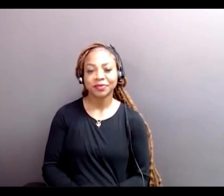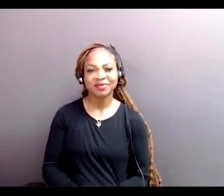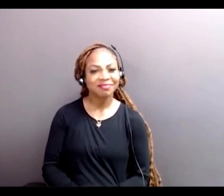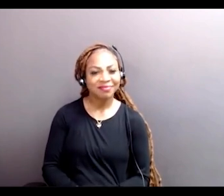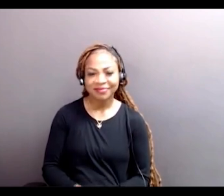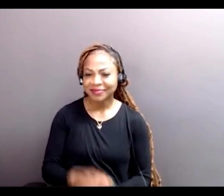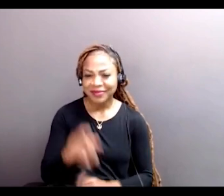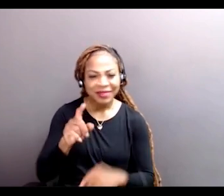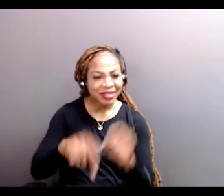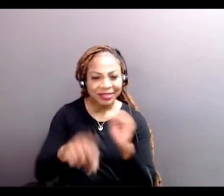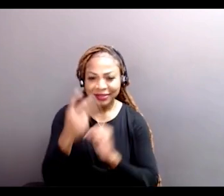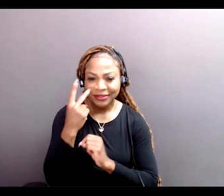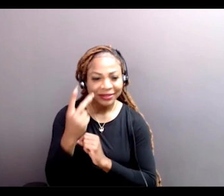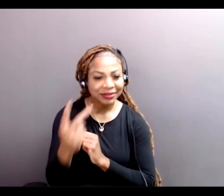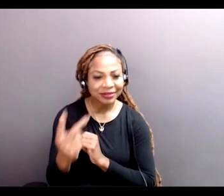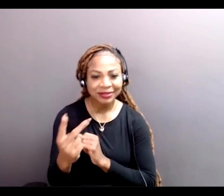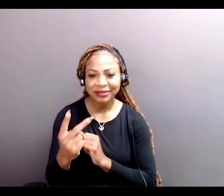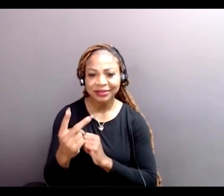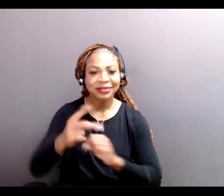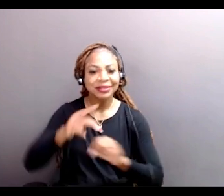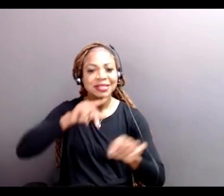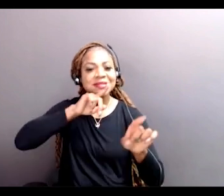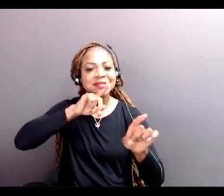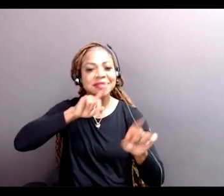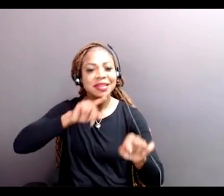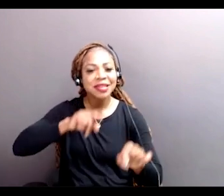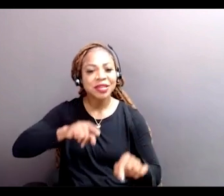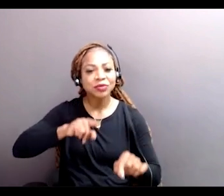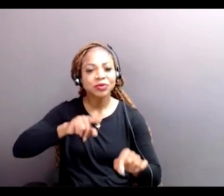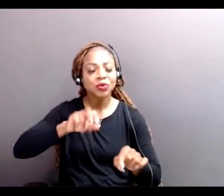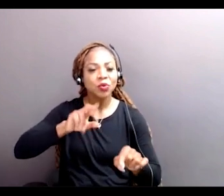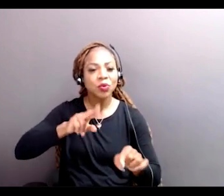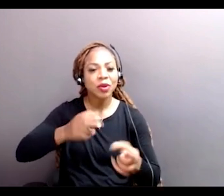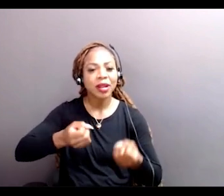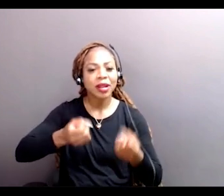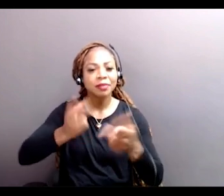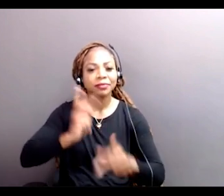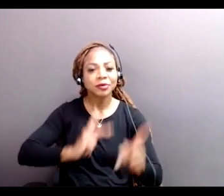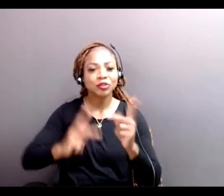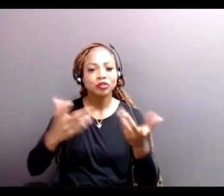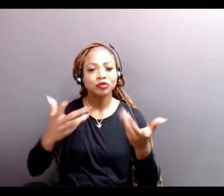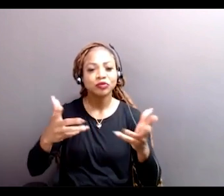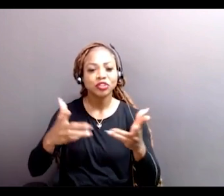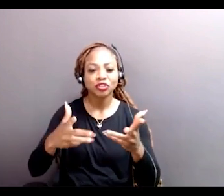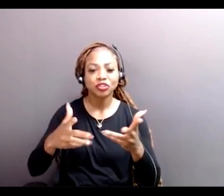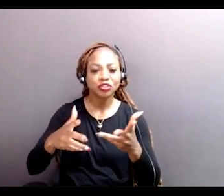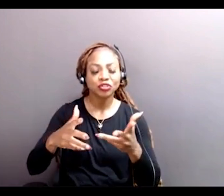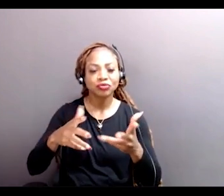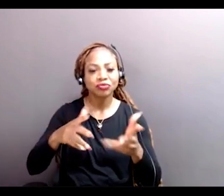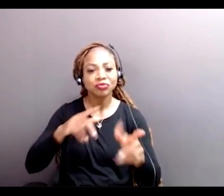I can't see on my end how many people have already. Oh, there it is. Perfect.